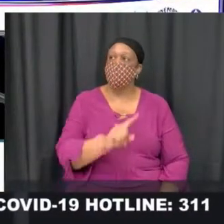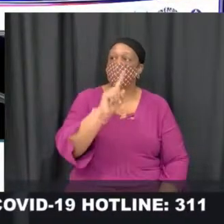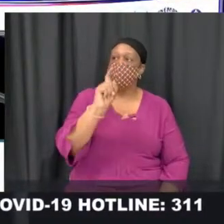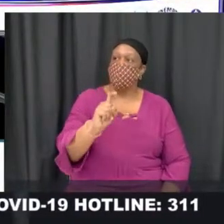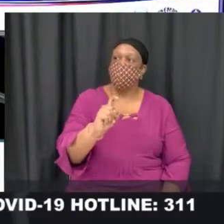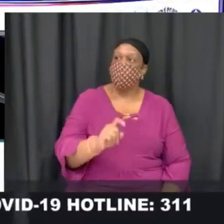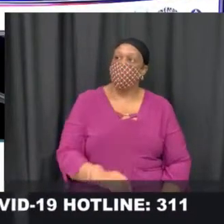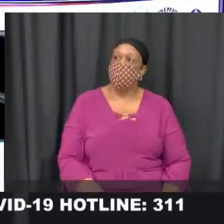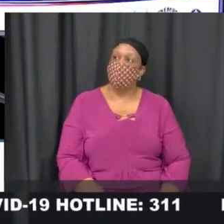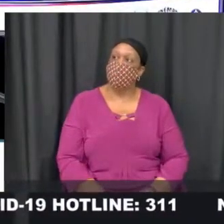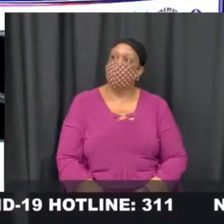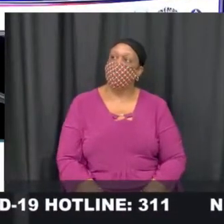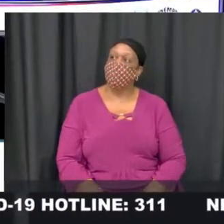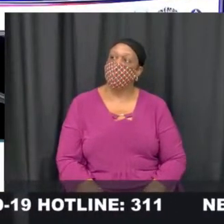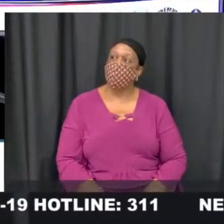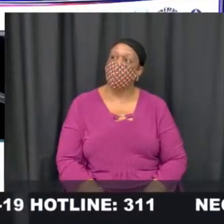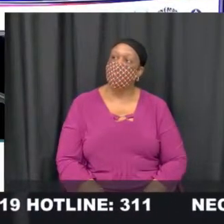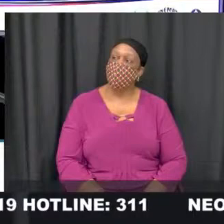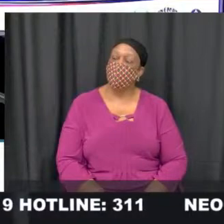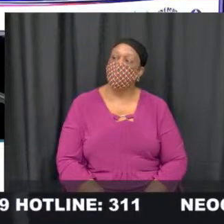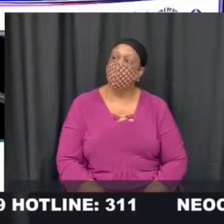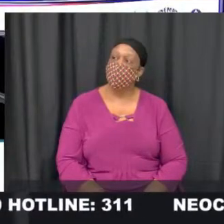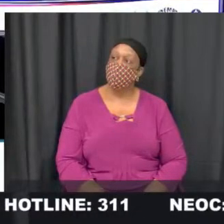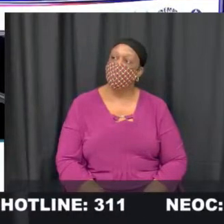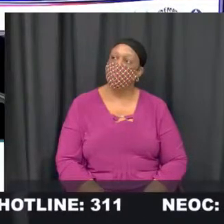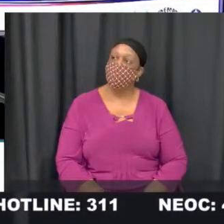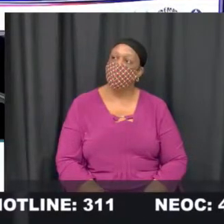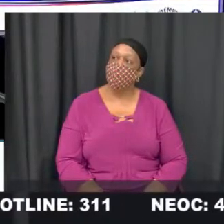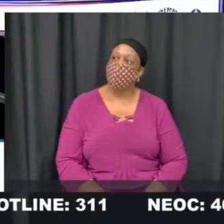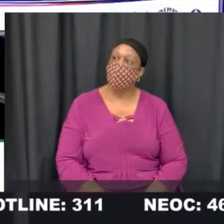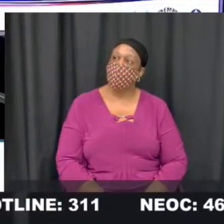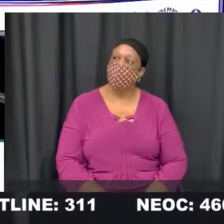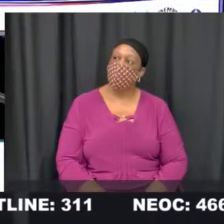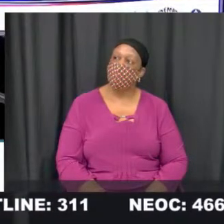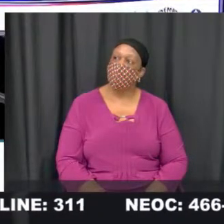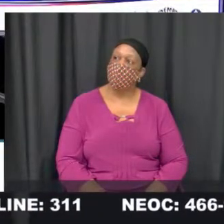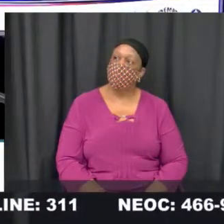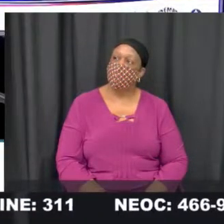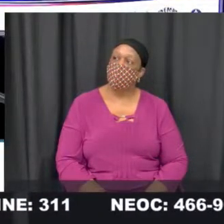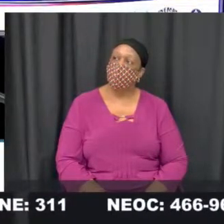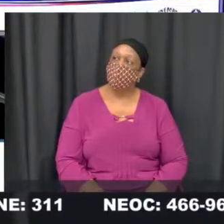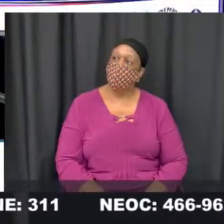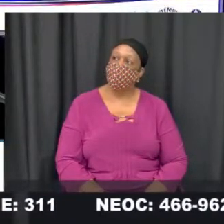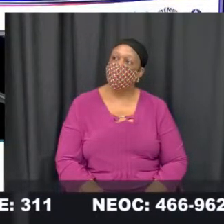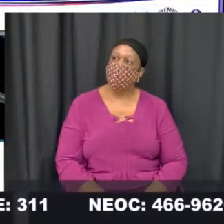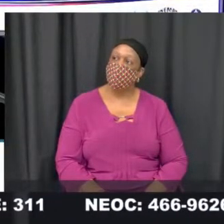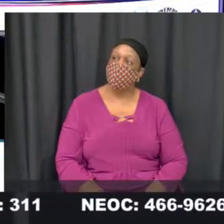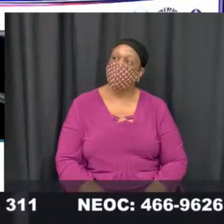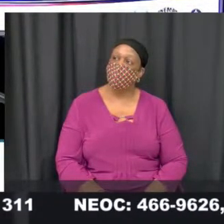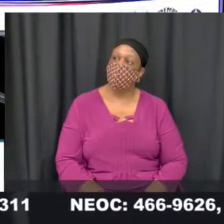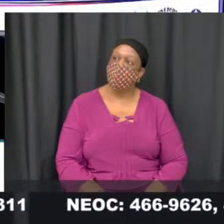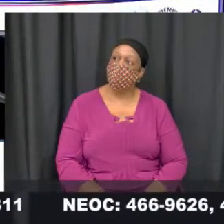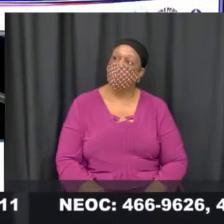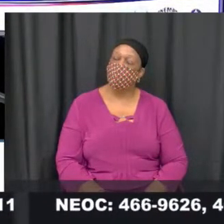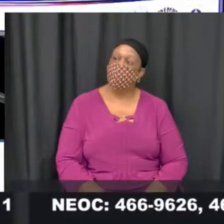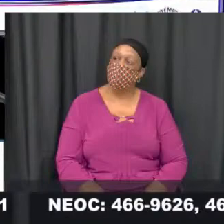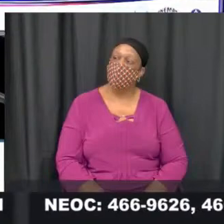Bart. Could someone comment on the reports that the European